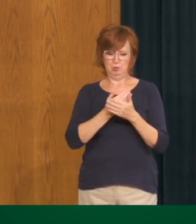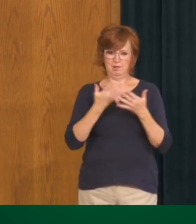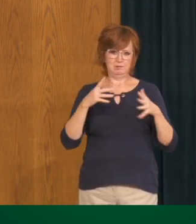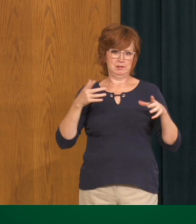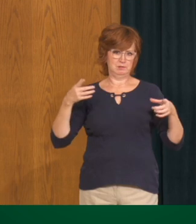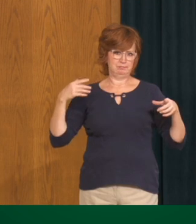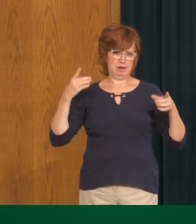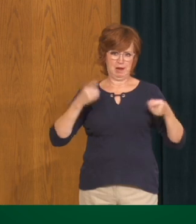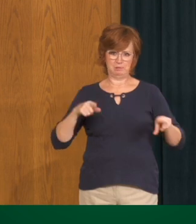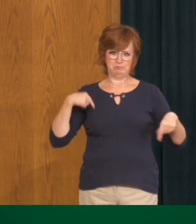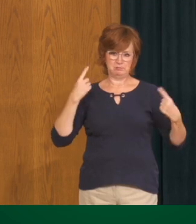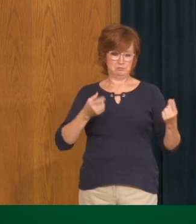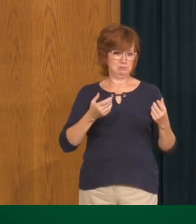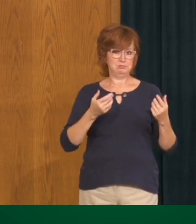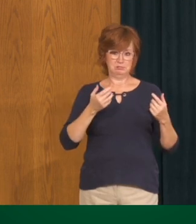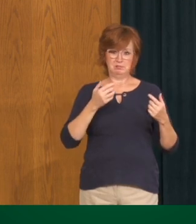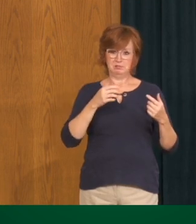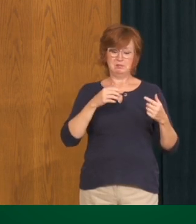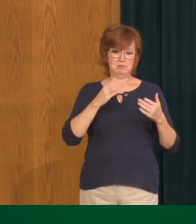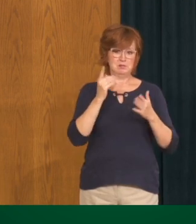that present while in school, and they're then,